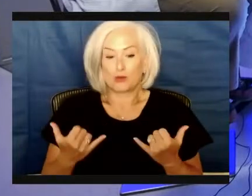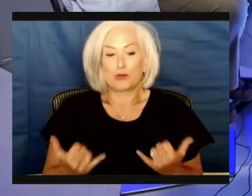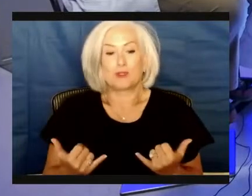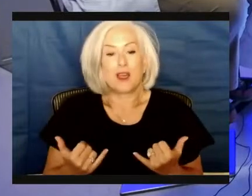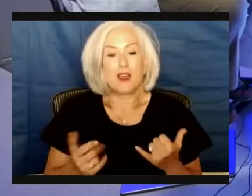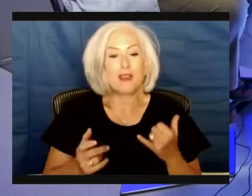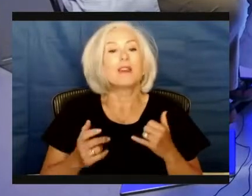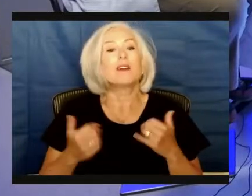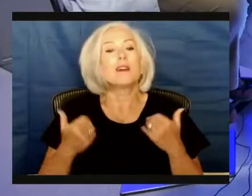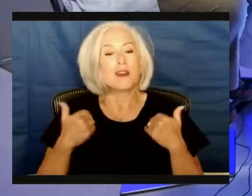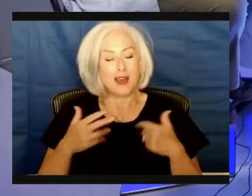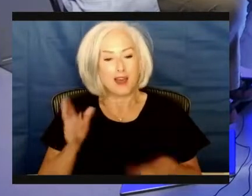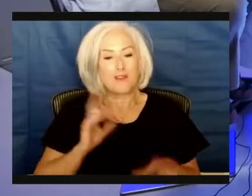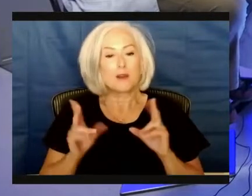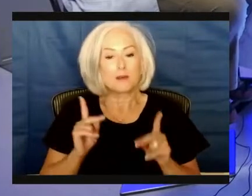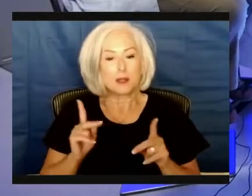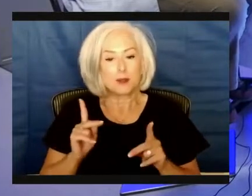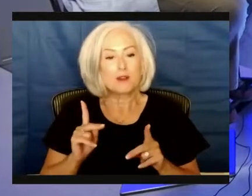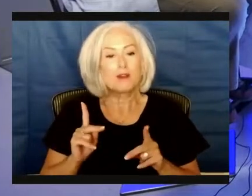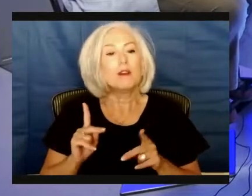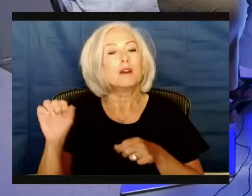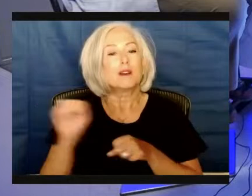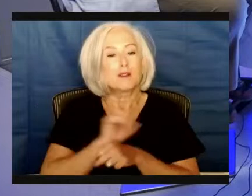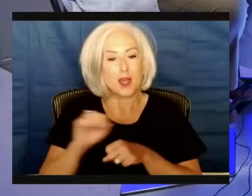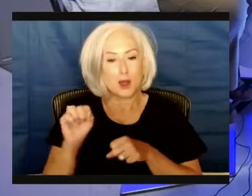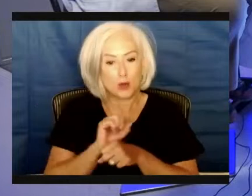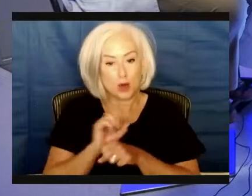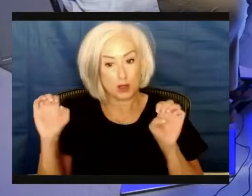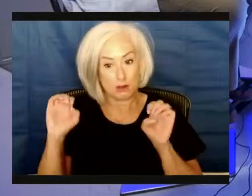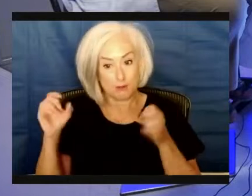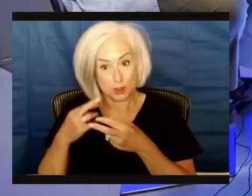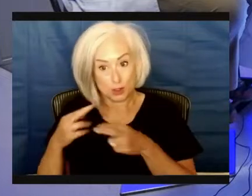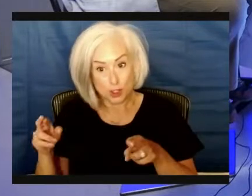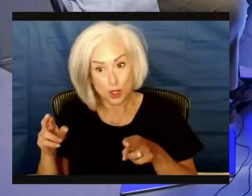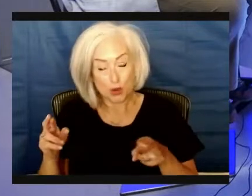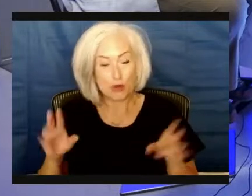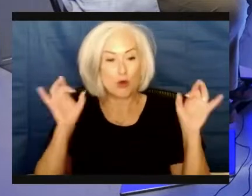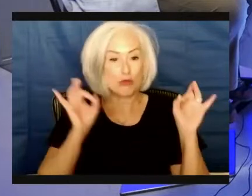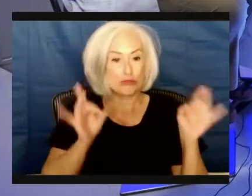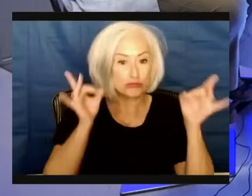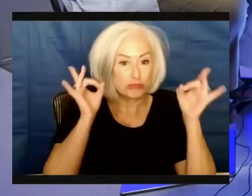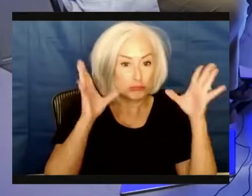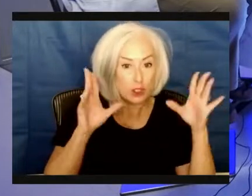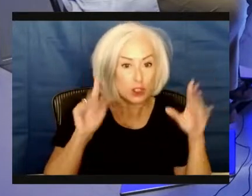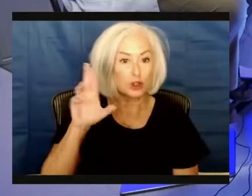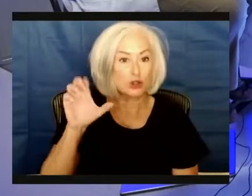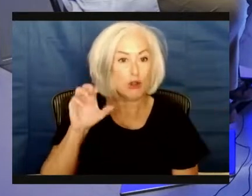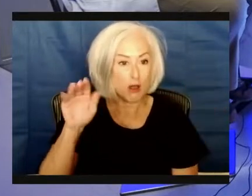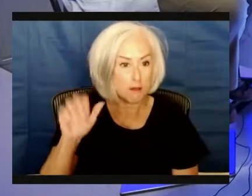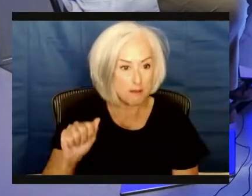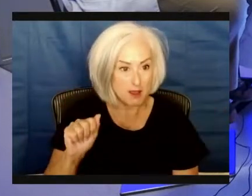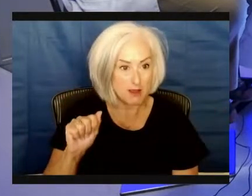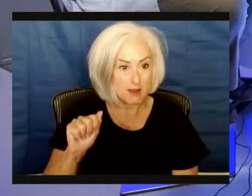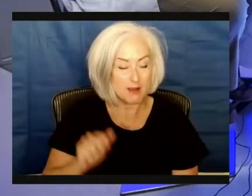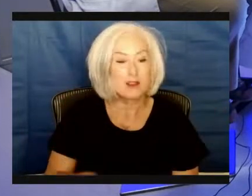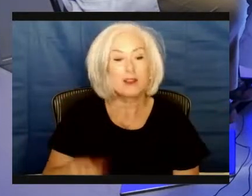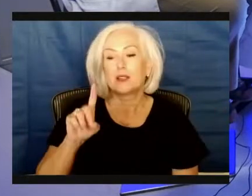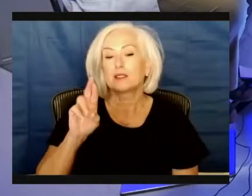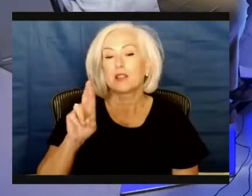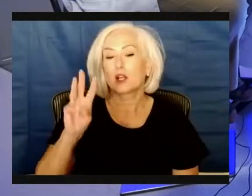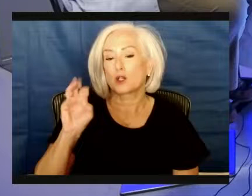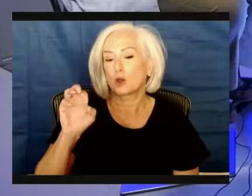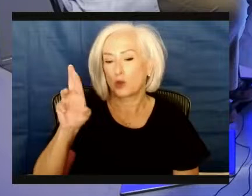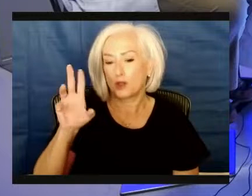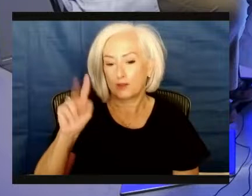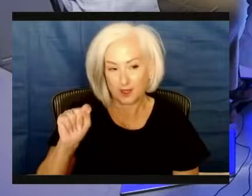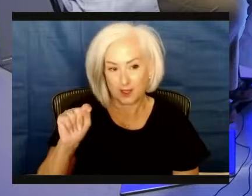hold titles here at the health system. Dr. Robert Winfield is the Division Chief for Acute Care, Surgery, Trauma, and